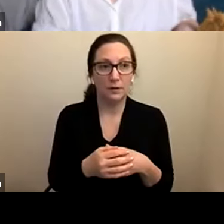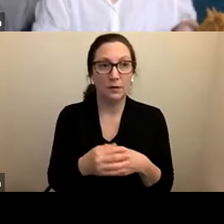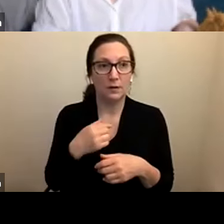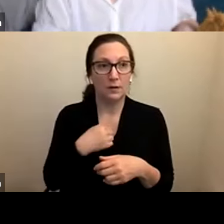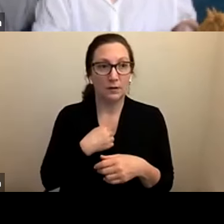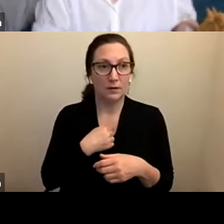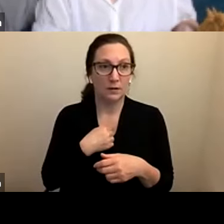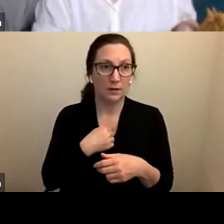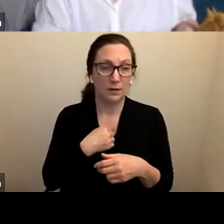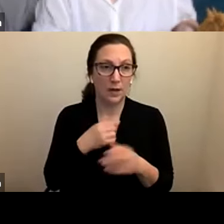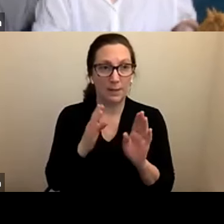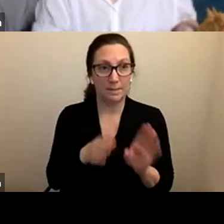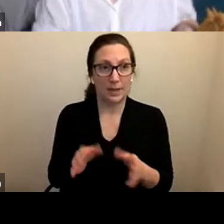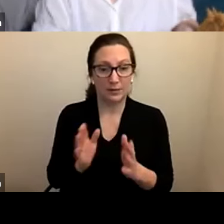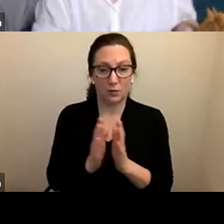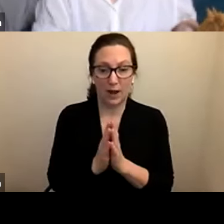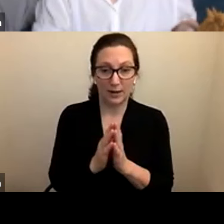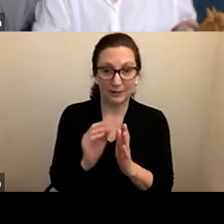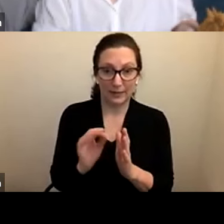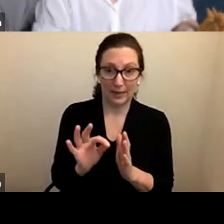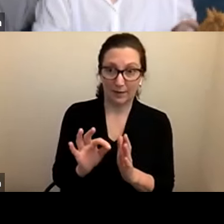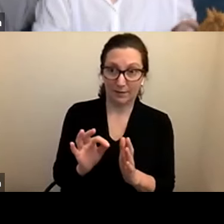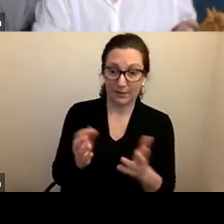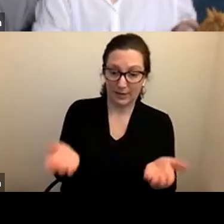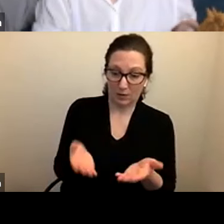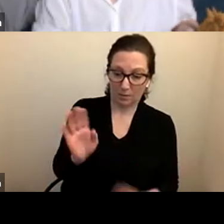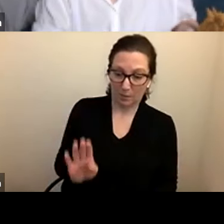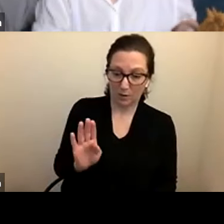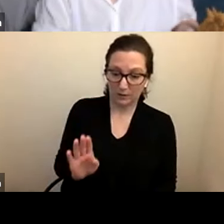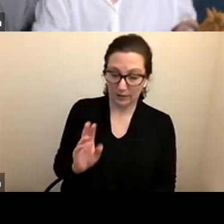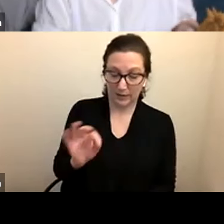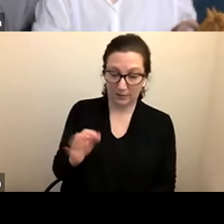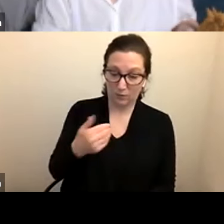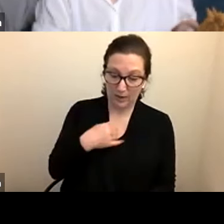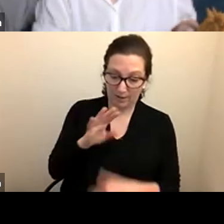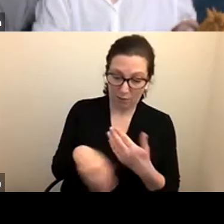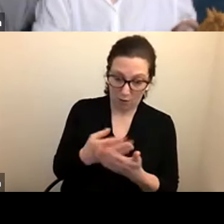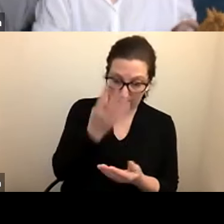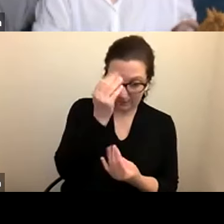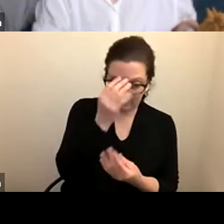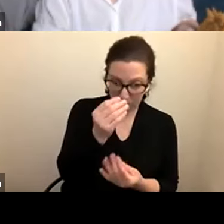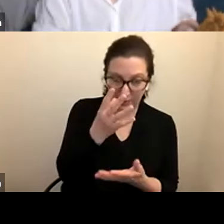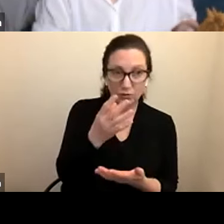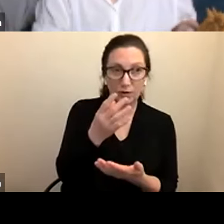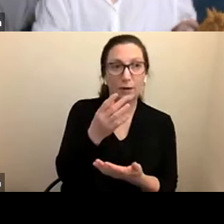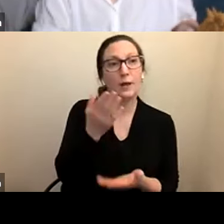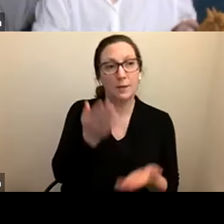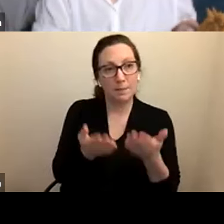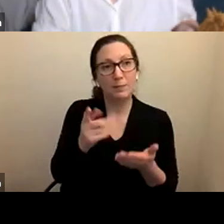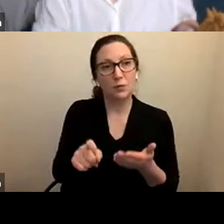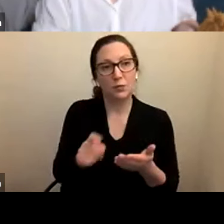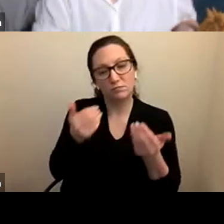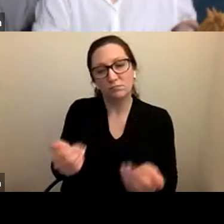ask today if we in Boston had all the data we need, if we wanted to pursue looking at the